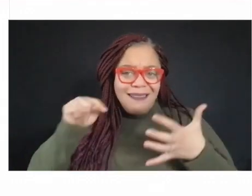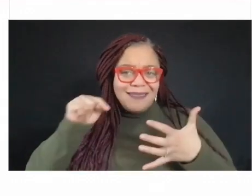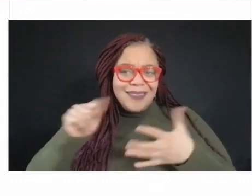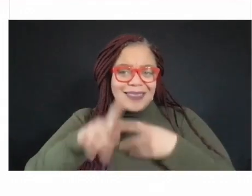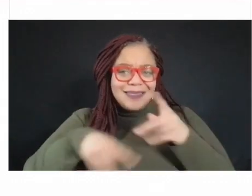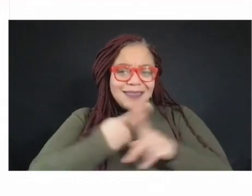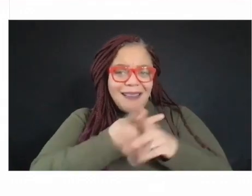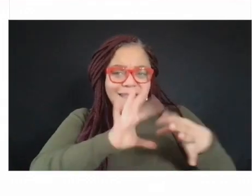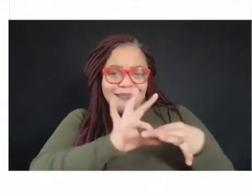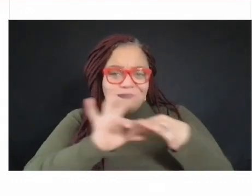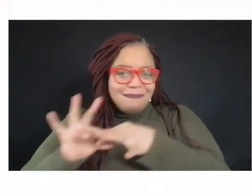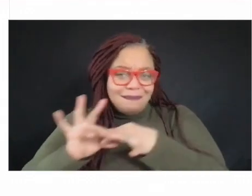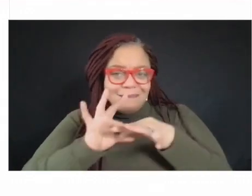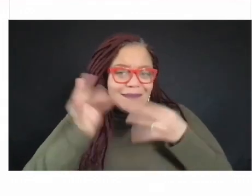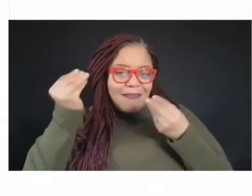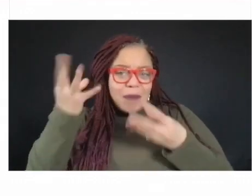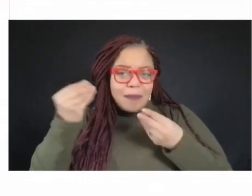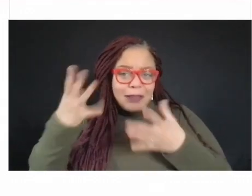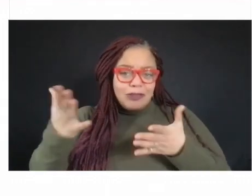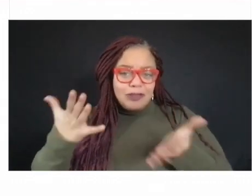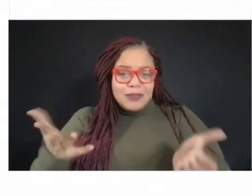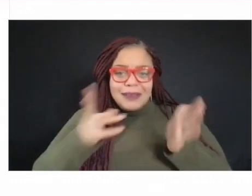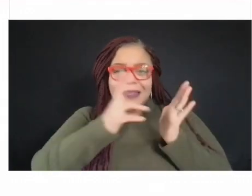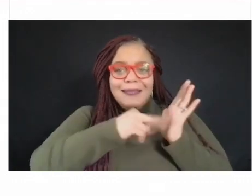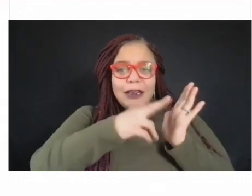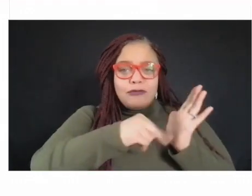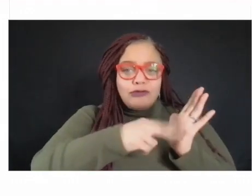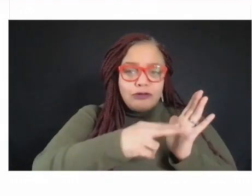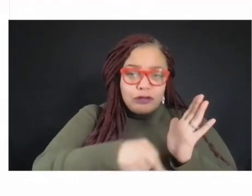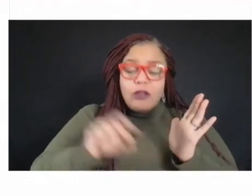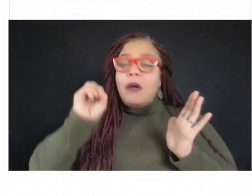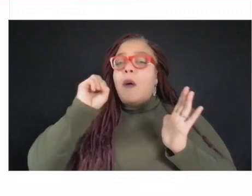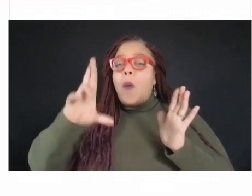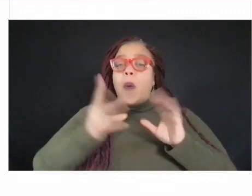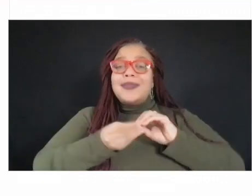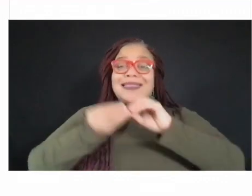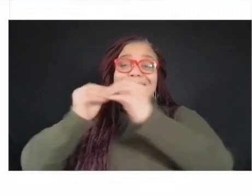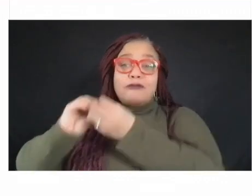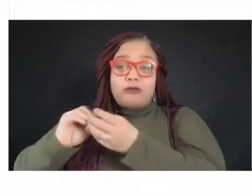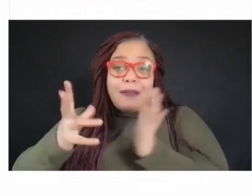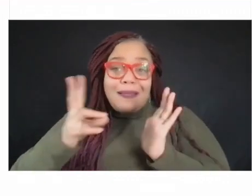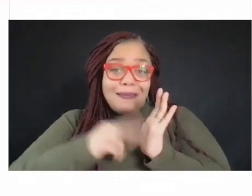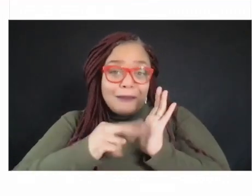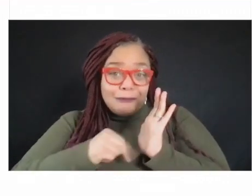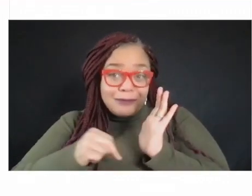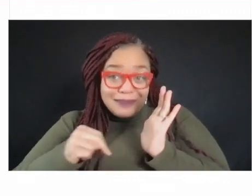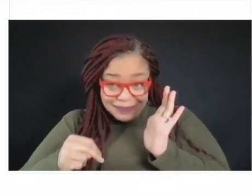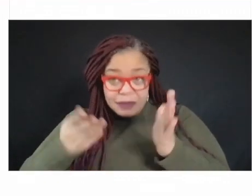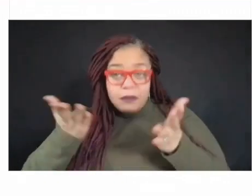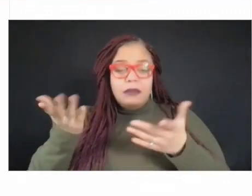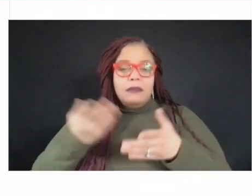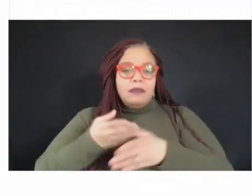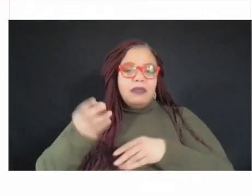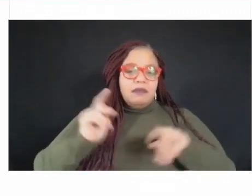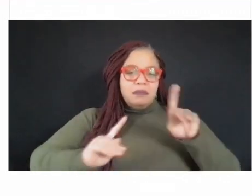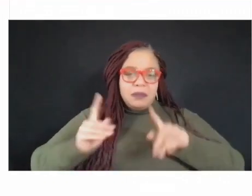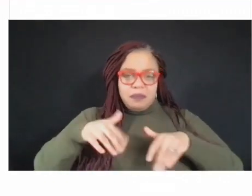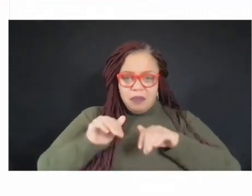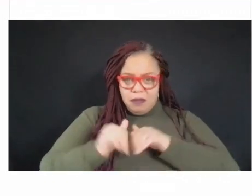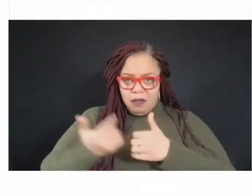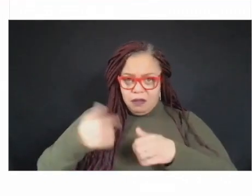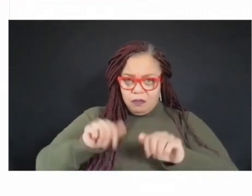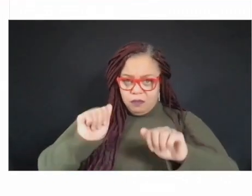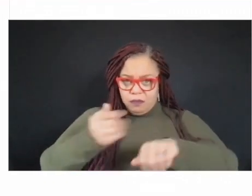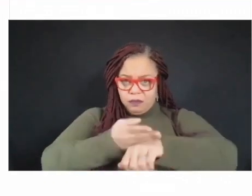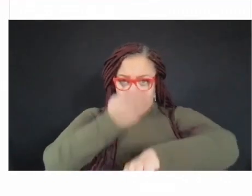literacy or digital literacy among the population. I wonder if any of you have thoughts on how we can increase information or digital literacy among